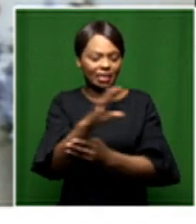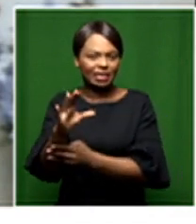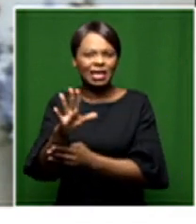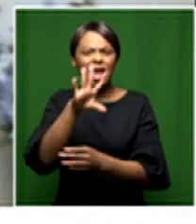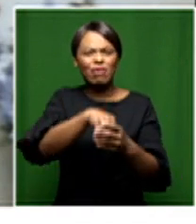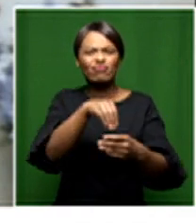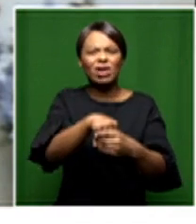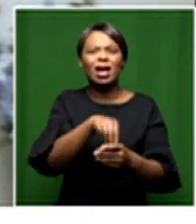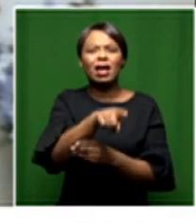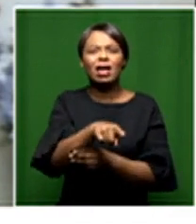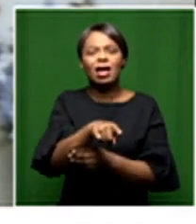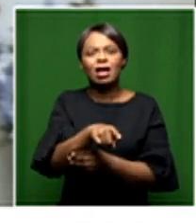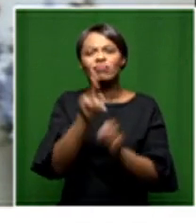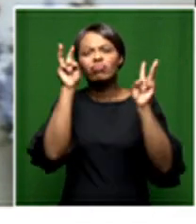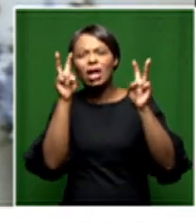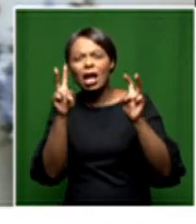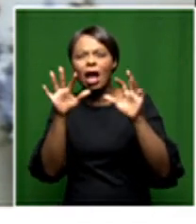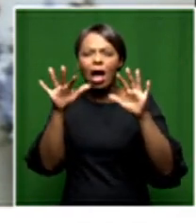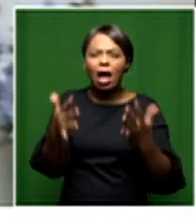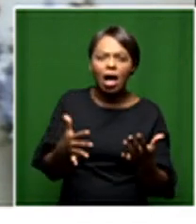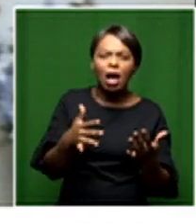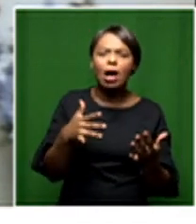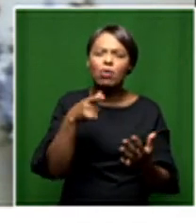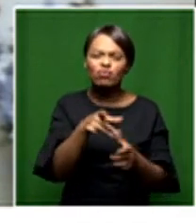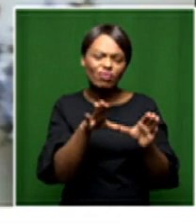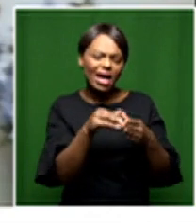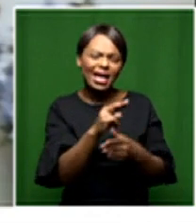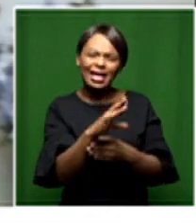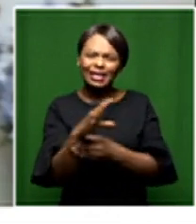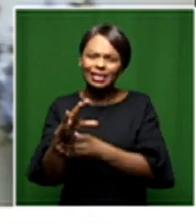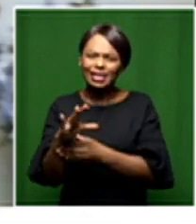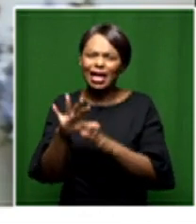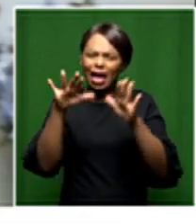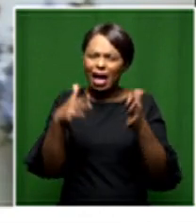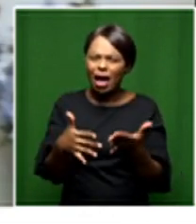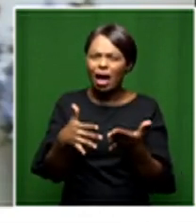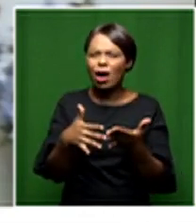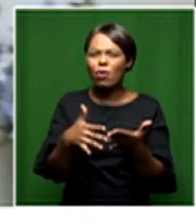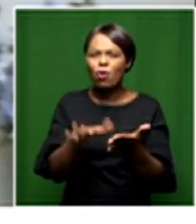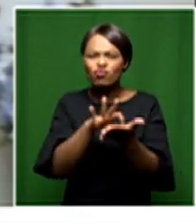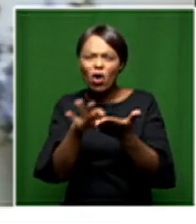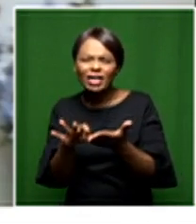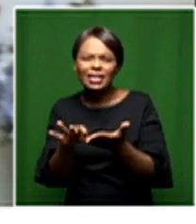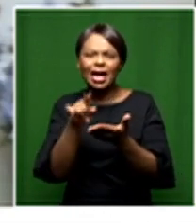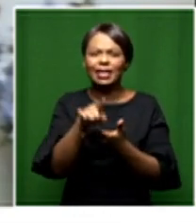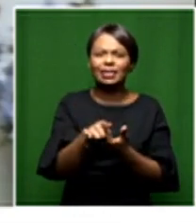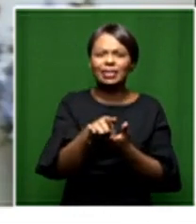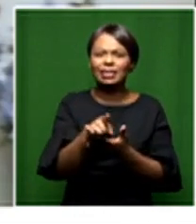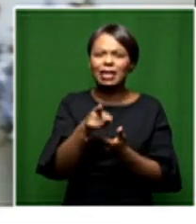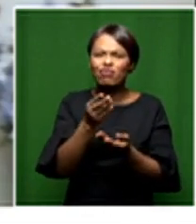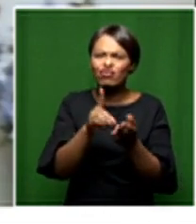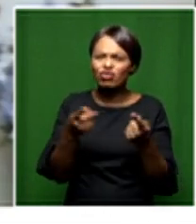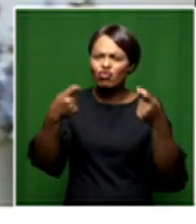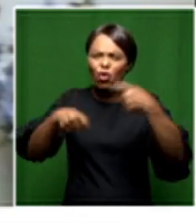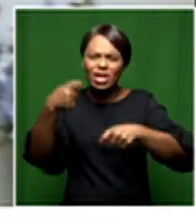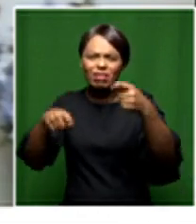in terms of, on the grounds of how did it manage to barter contracts for big